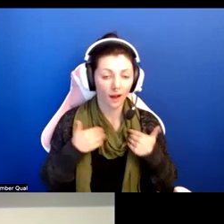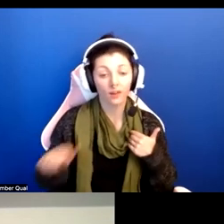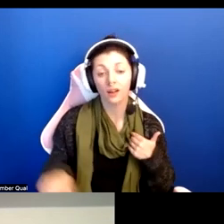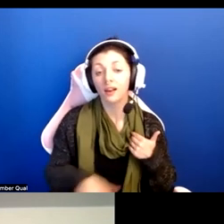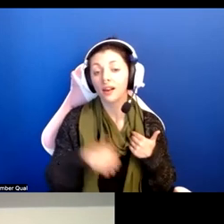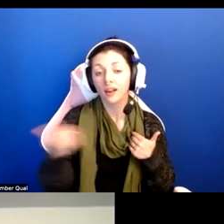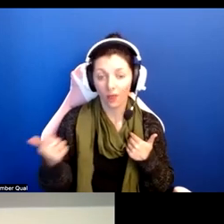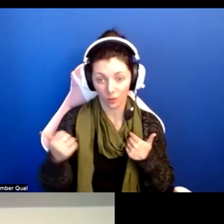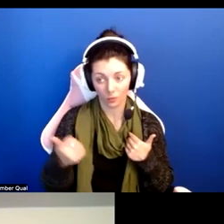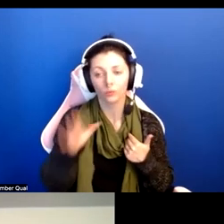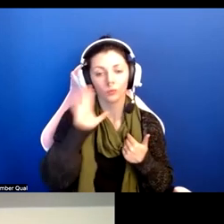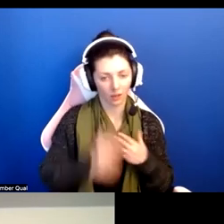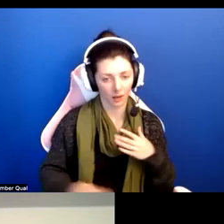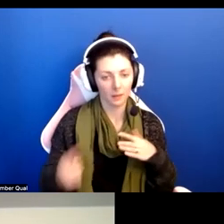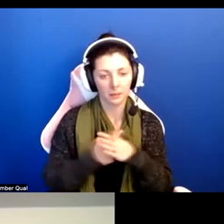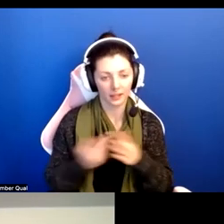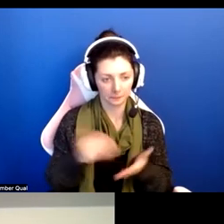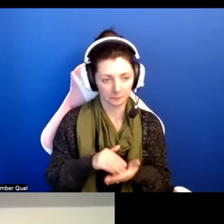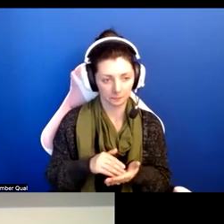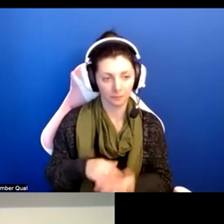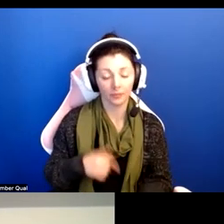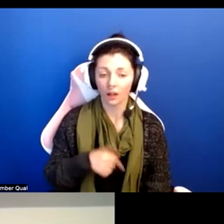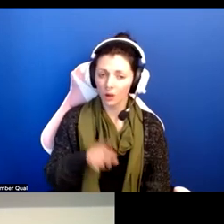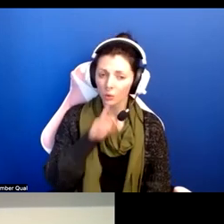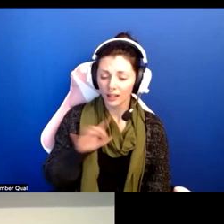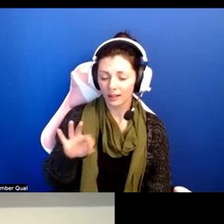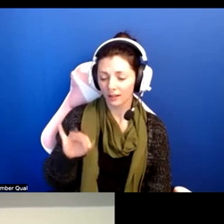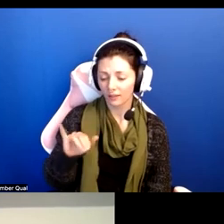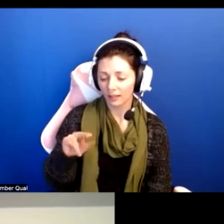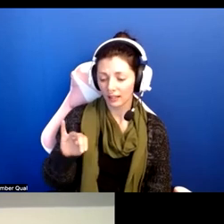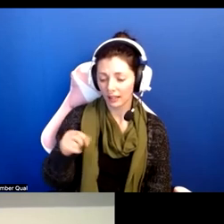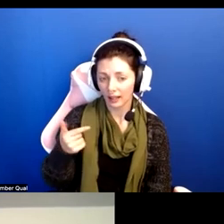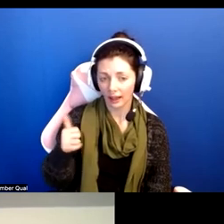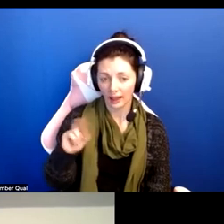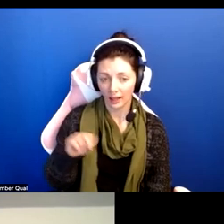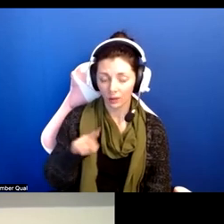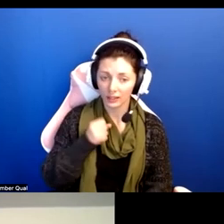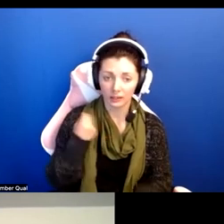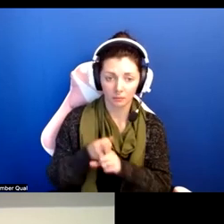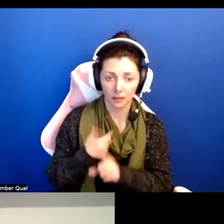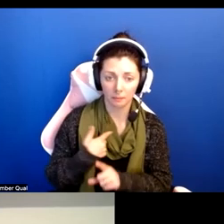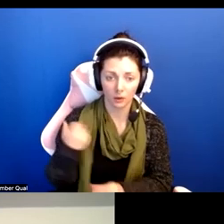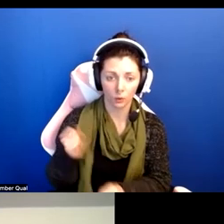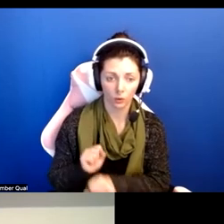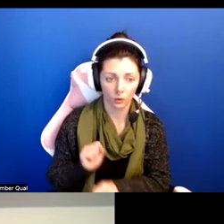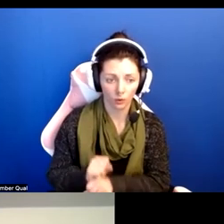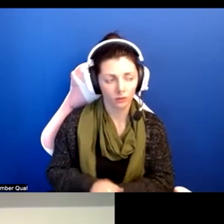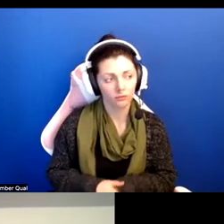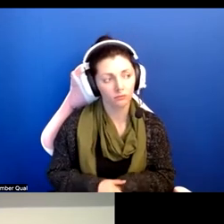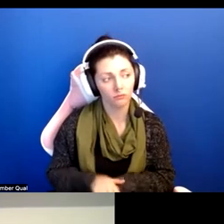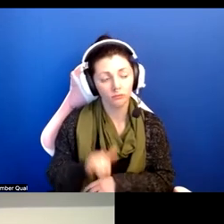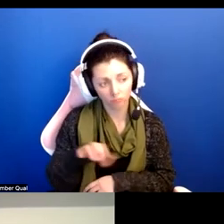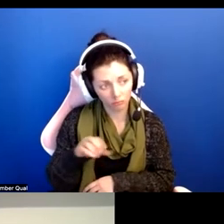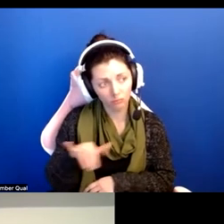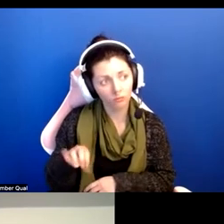Yeah, so Finnegan has really impacted my work, and all the artists in that exhibition. Yo-Yo, Kayla